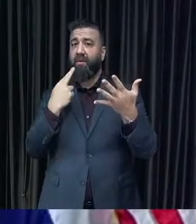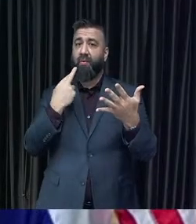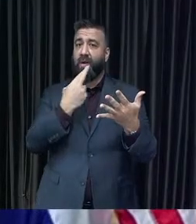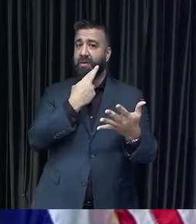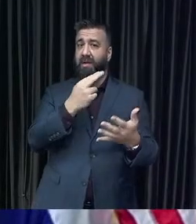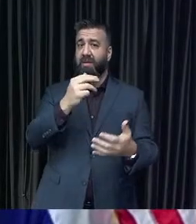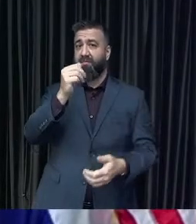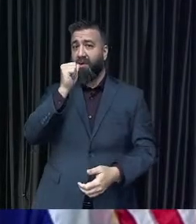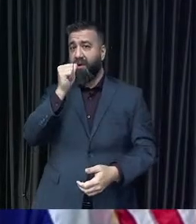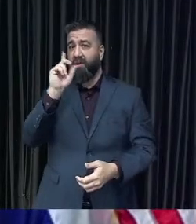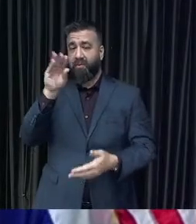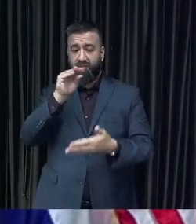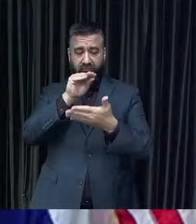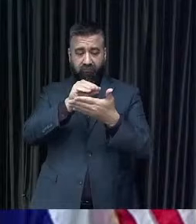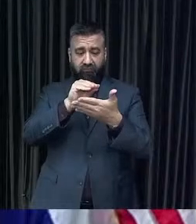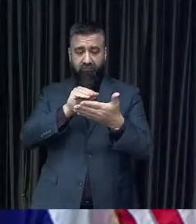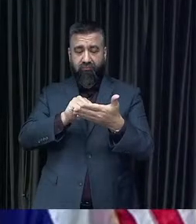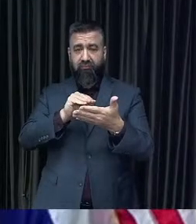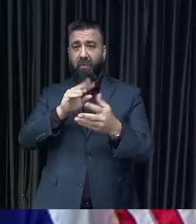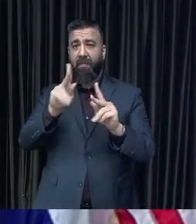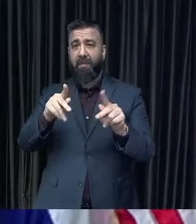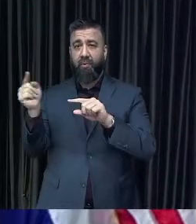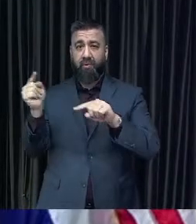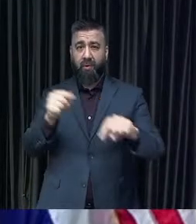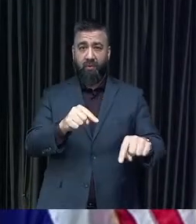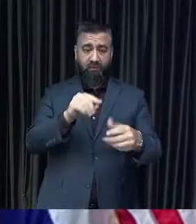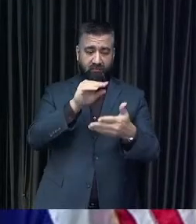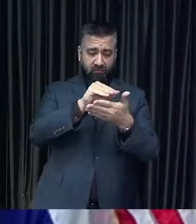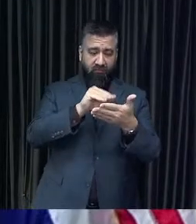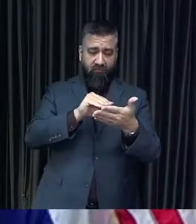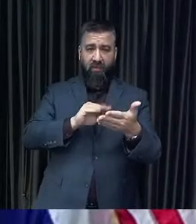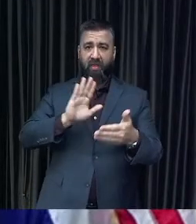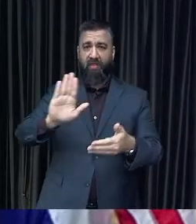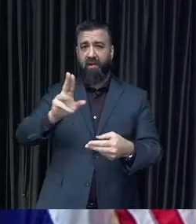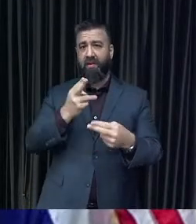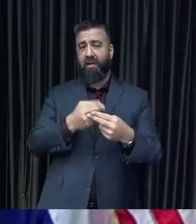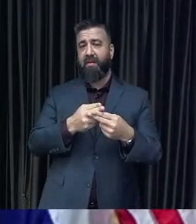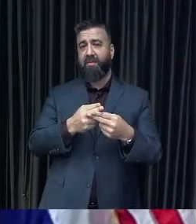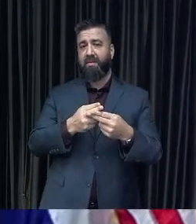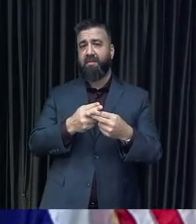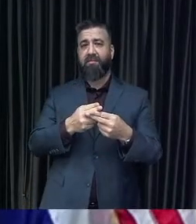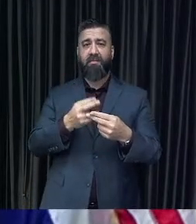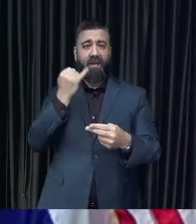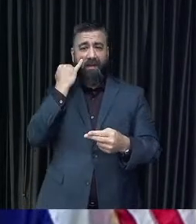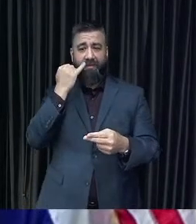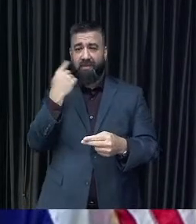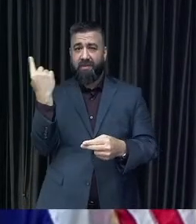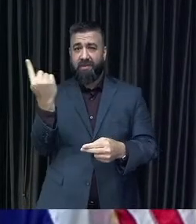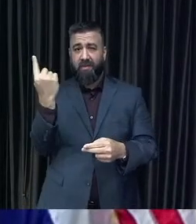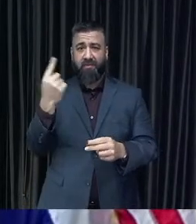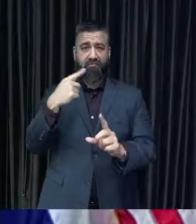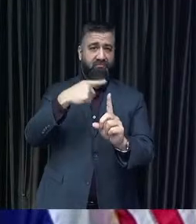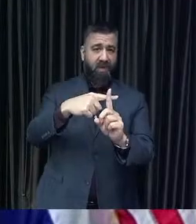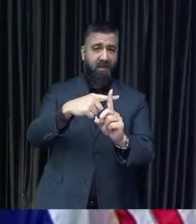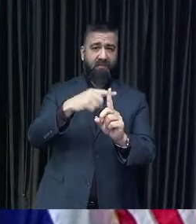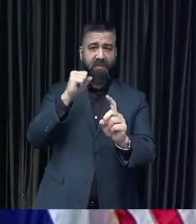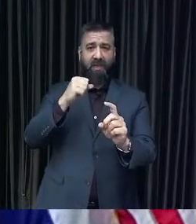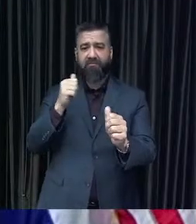contact information for patrons to assist with contact tracing and case investigation if that proves